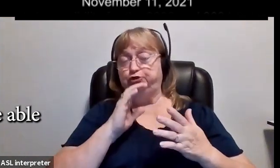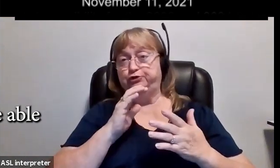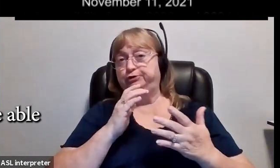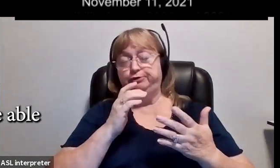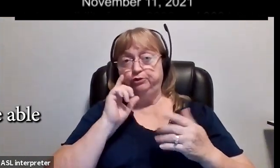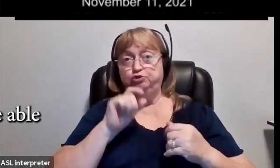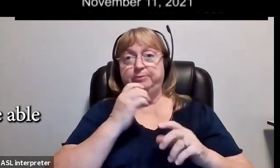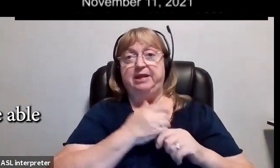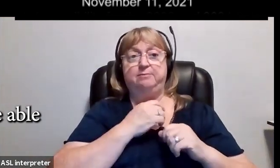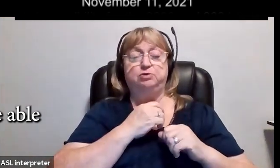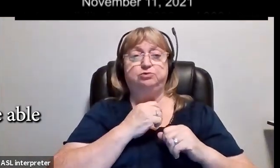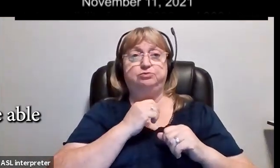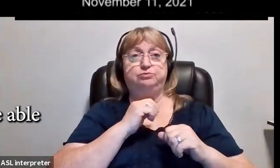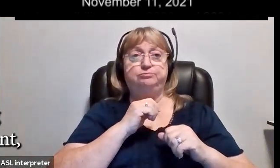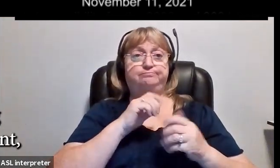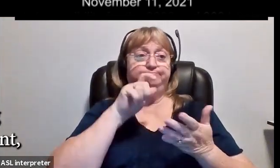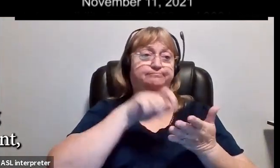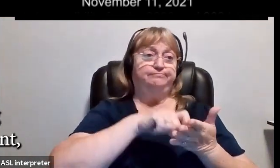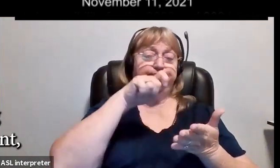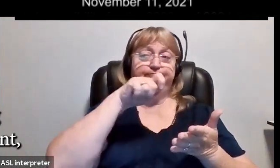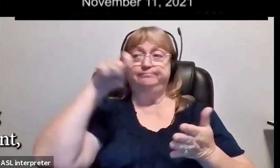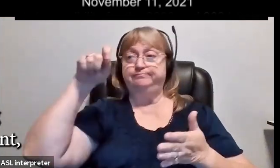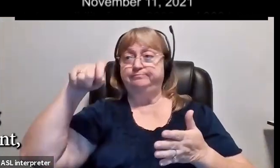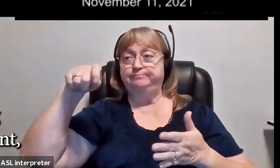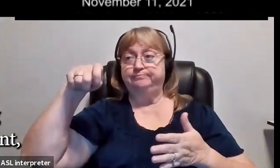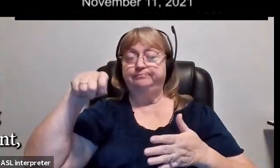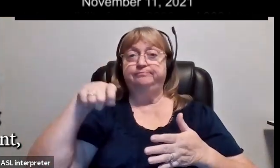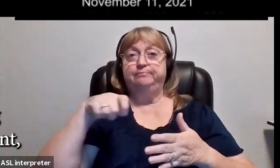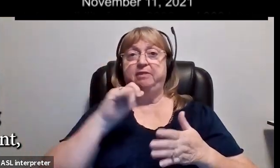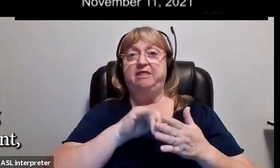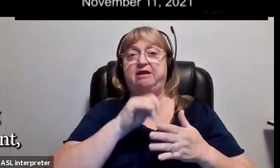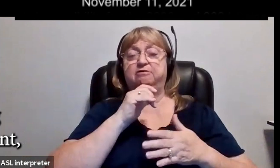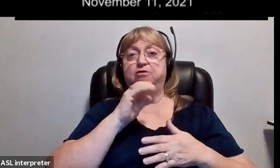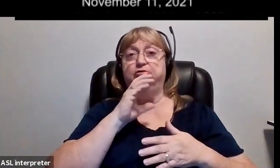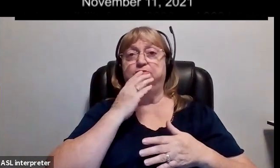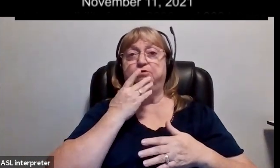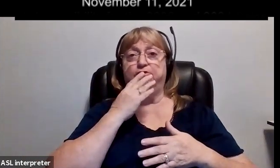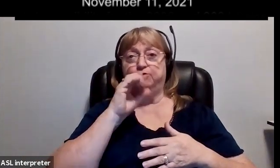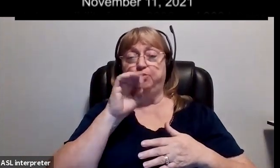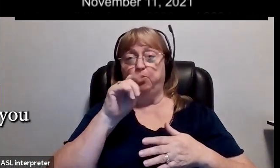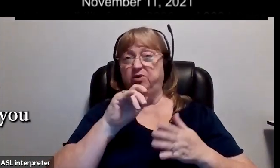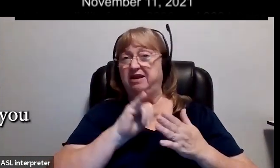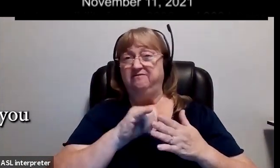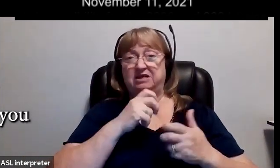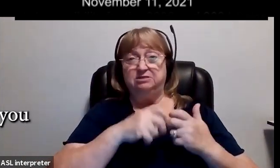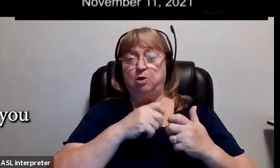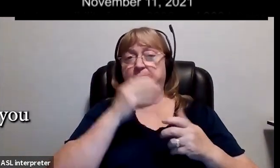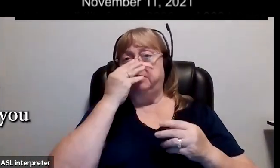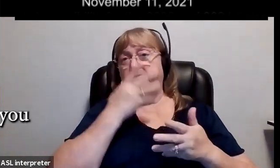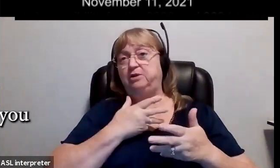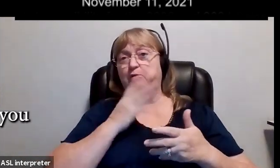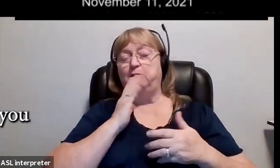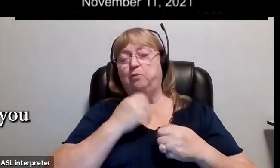to grab those color codes. And if you have trouble figuring if the color code is a hanging up point, please let us know and I will make sure that